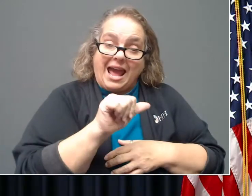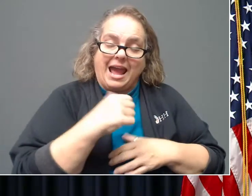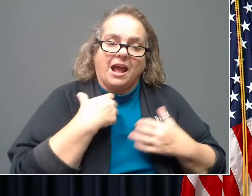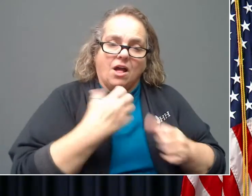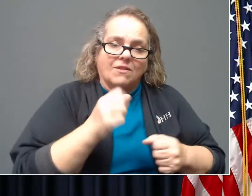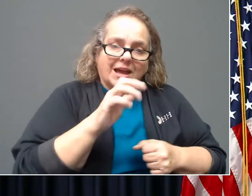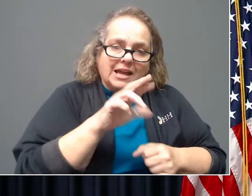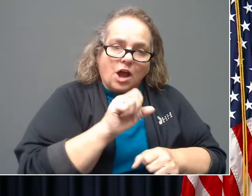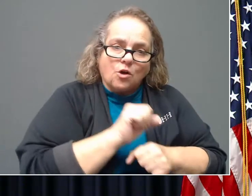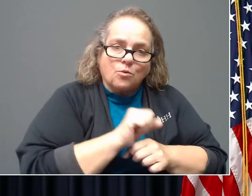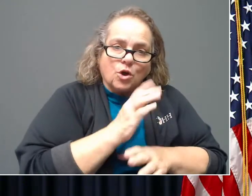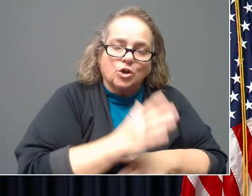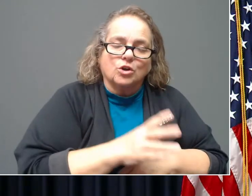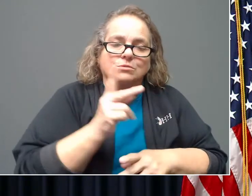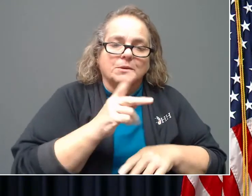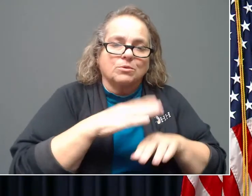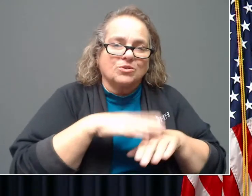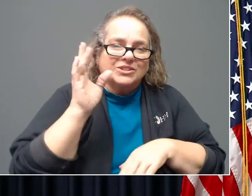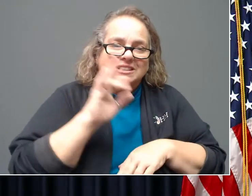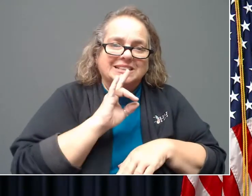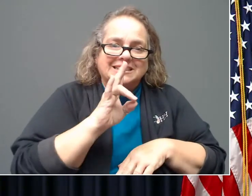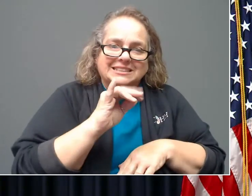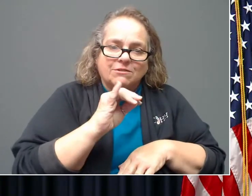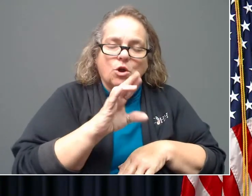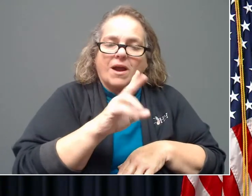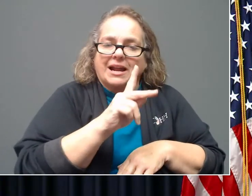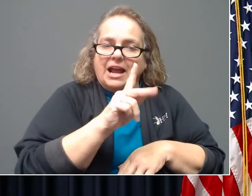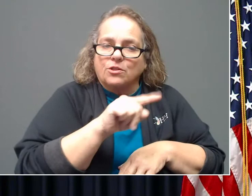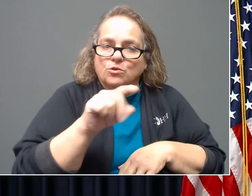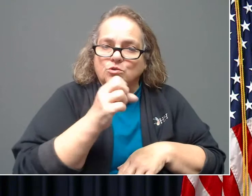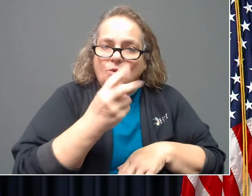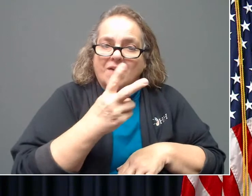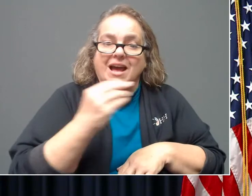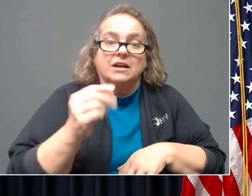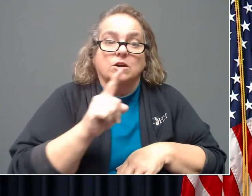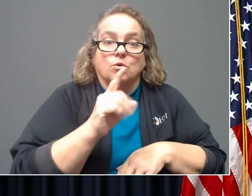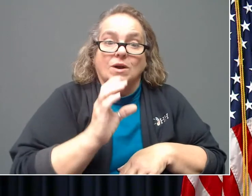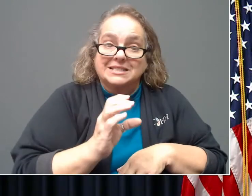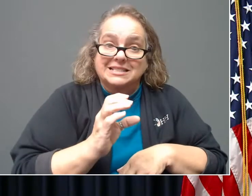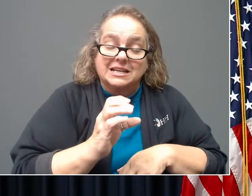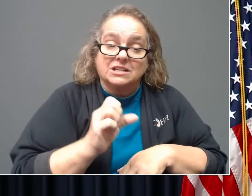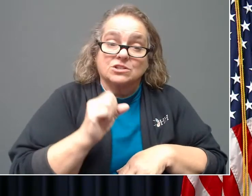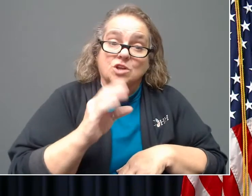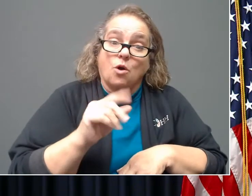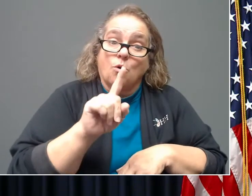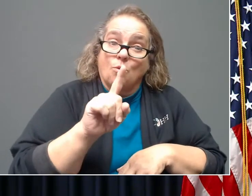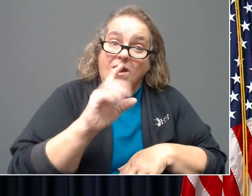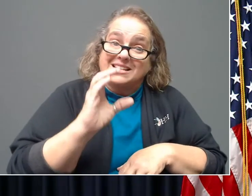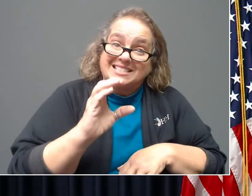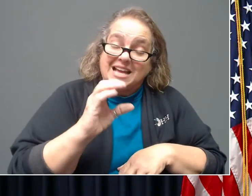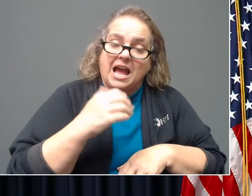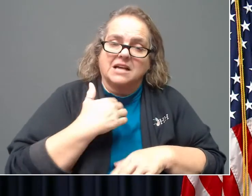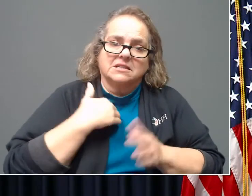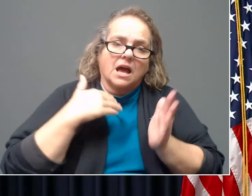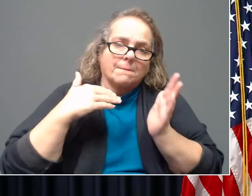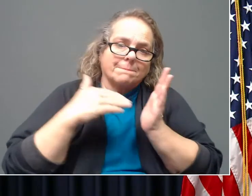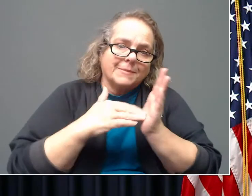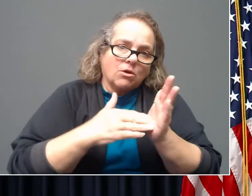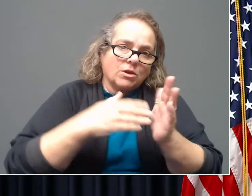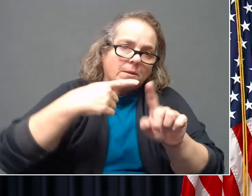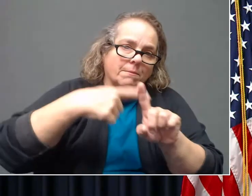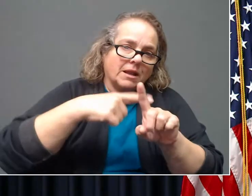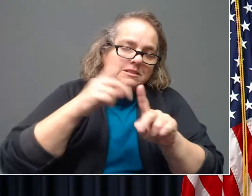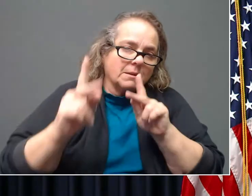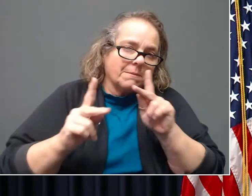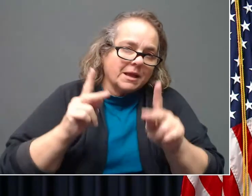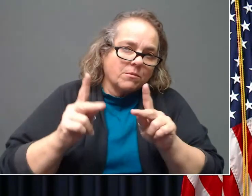who are 70 and up or K through 12, and then 1C. So 1C has 1 million plus people in it. And so